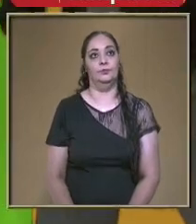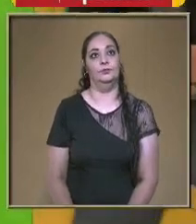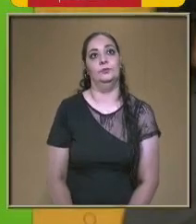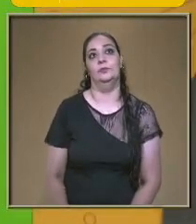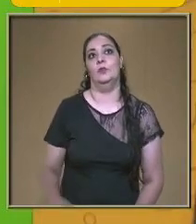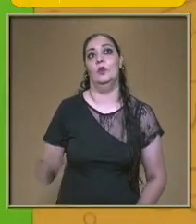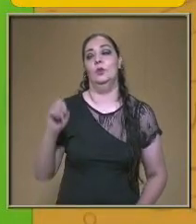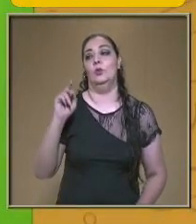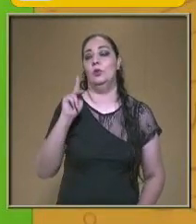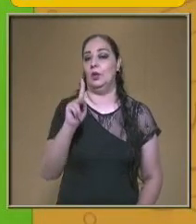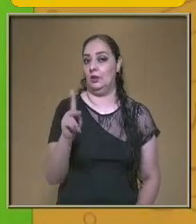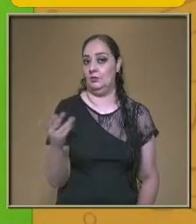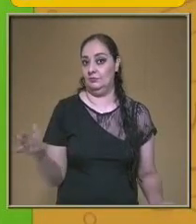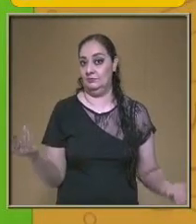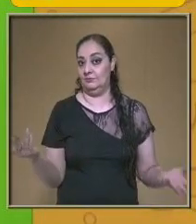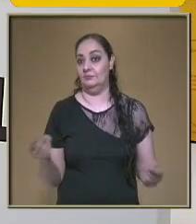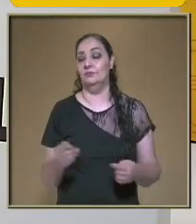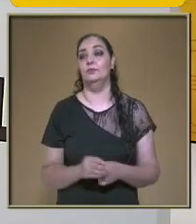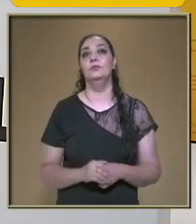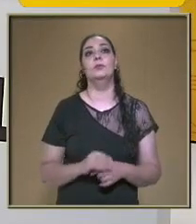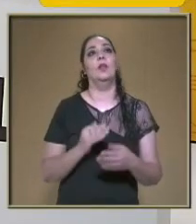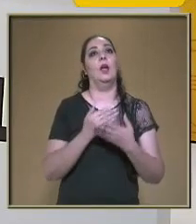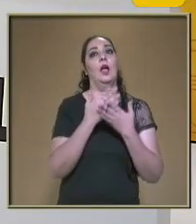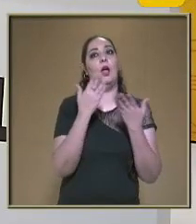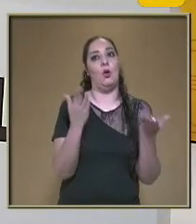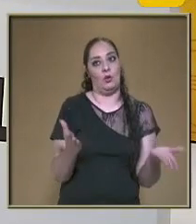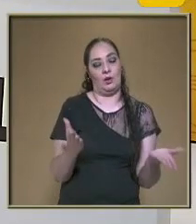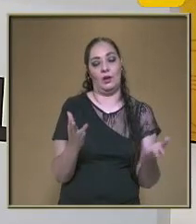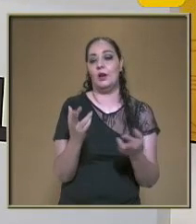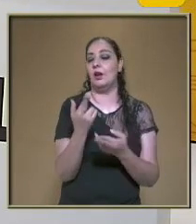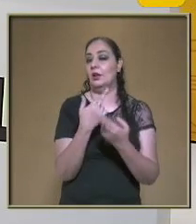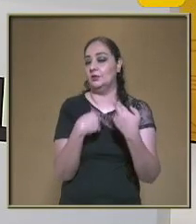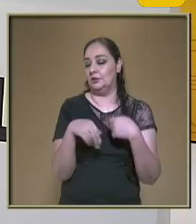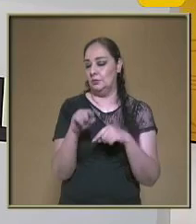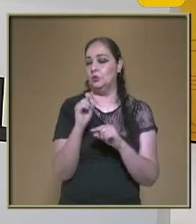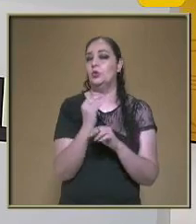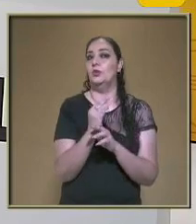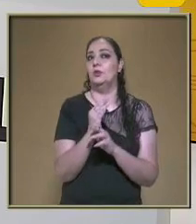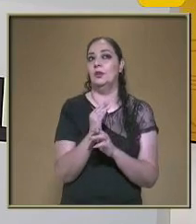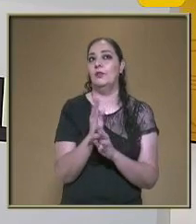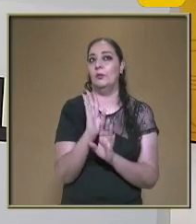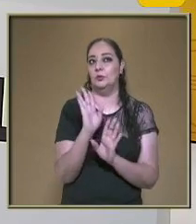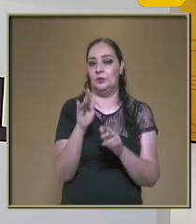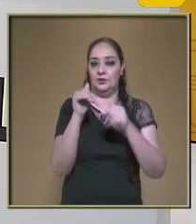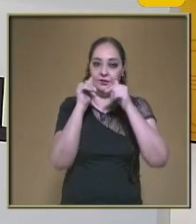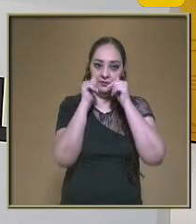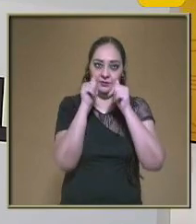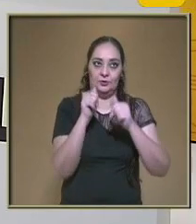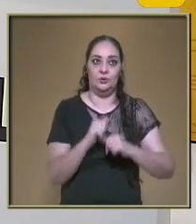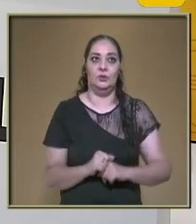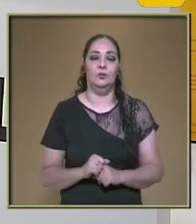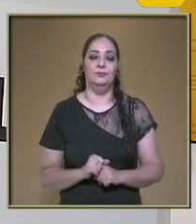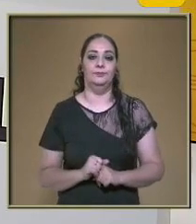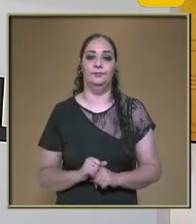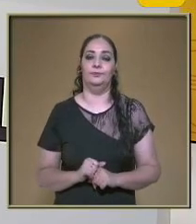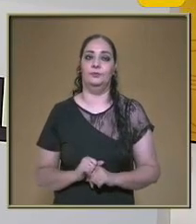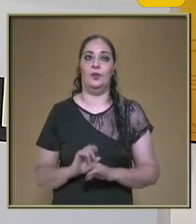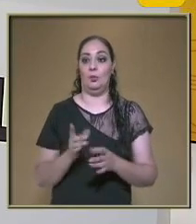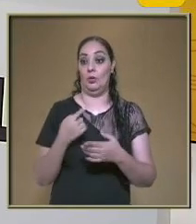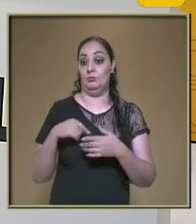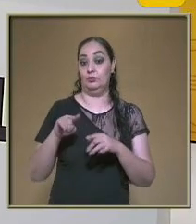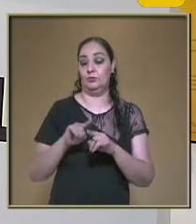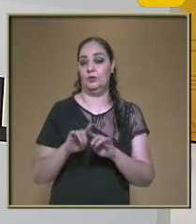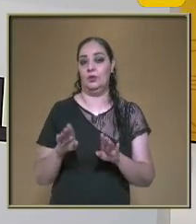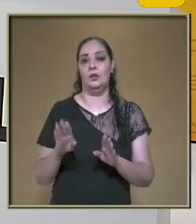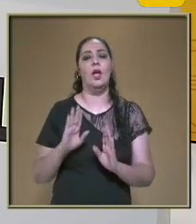Okay, so we are going to be back. Just pay attention. Okay, let me close this.